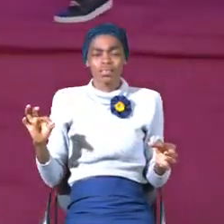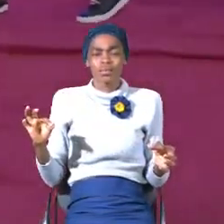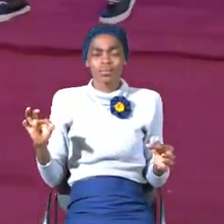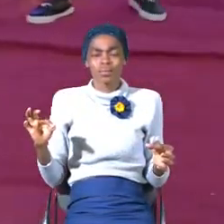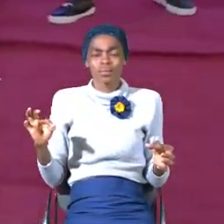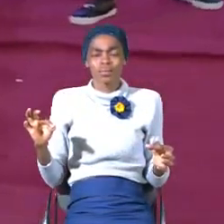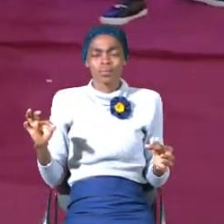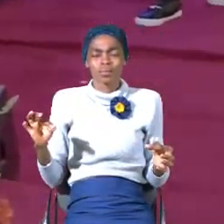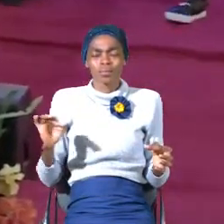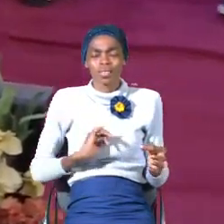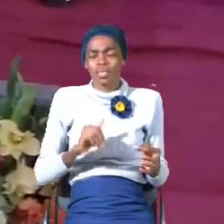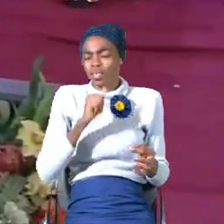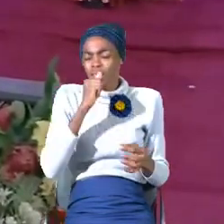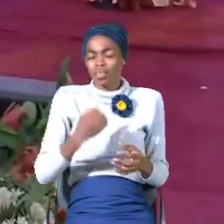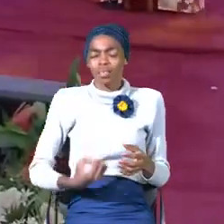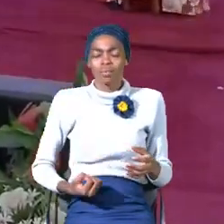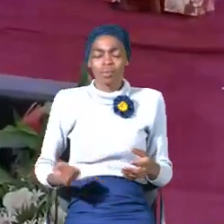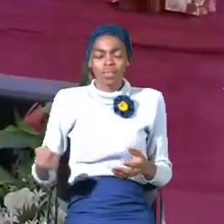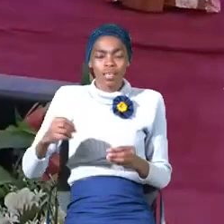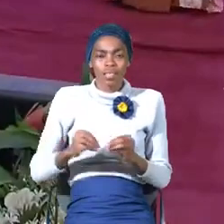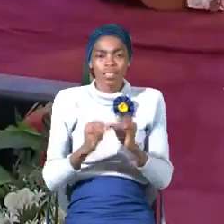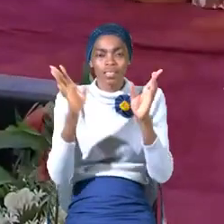I am lighted by your word.